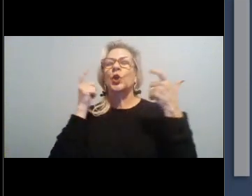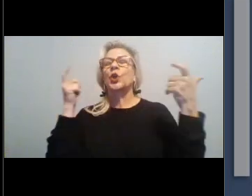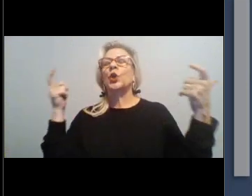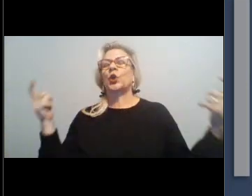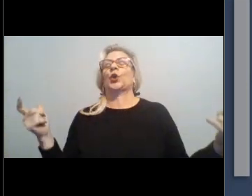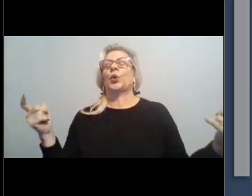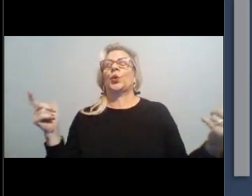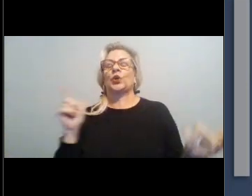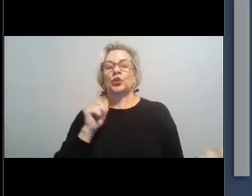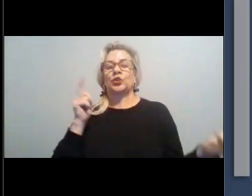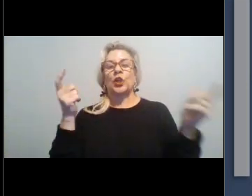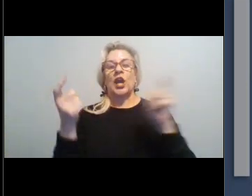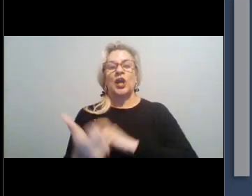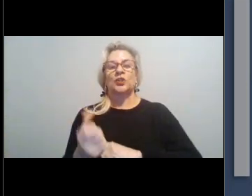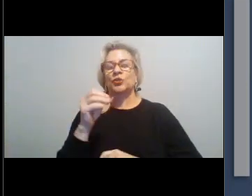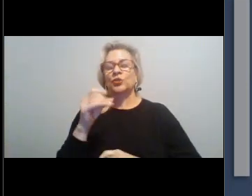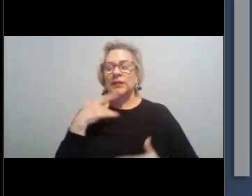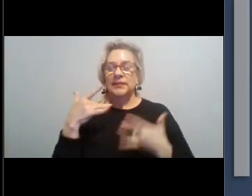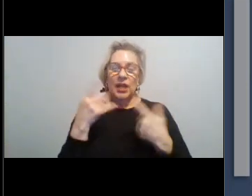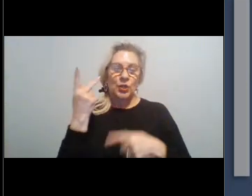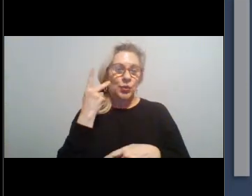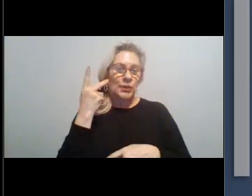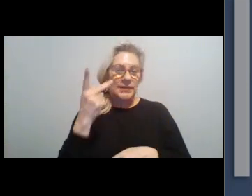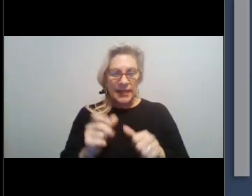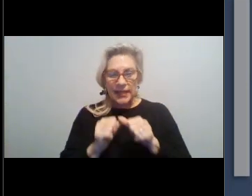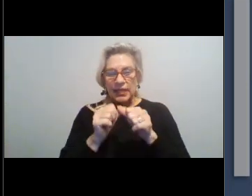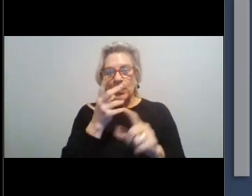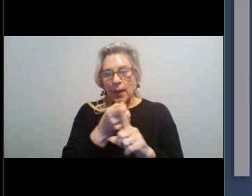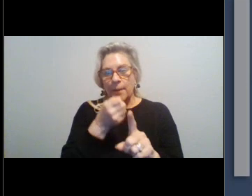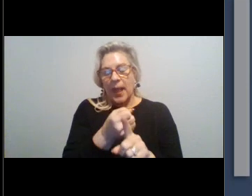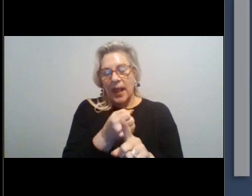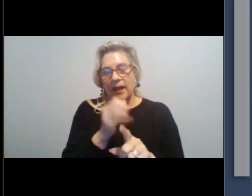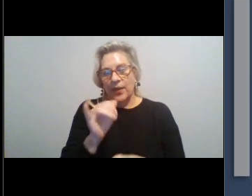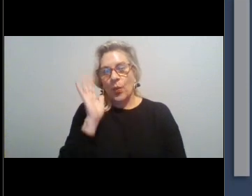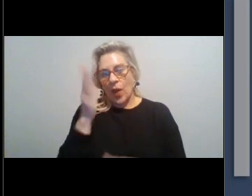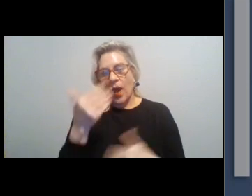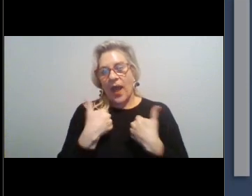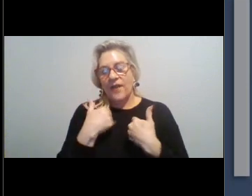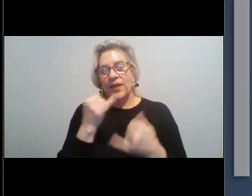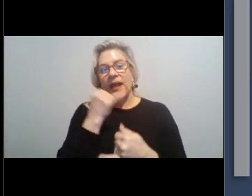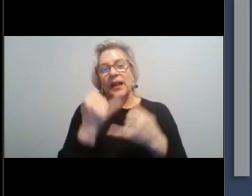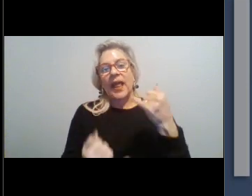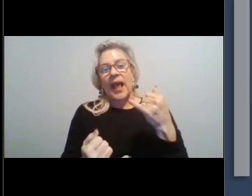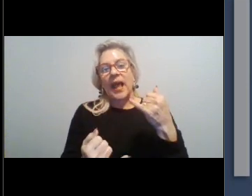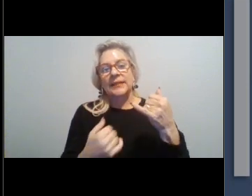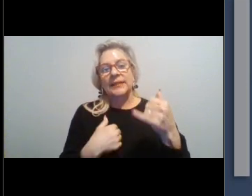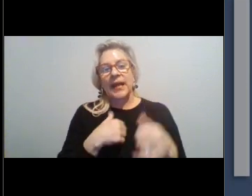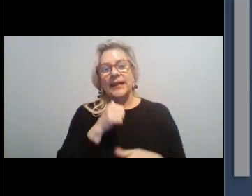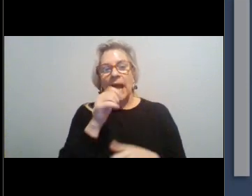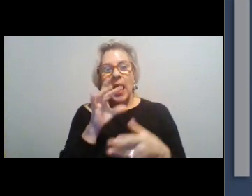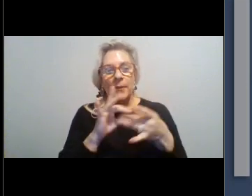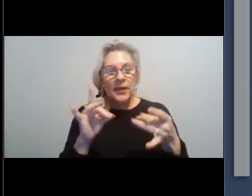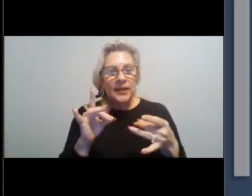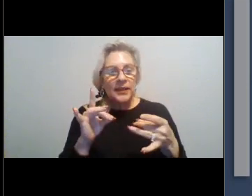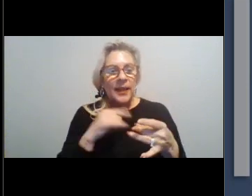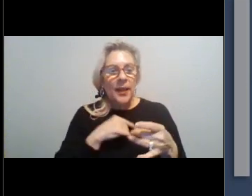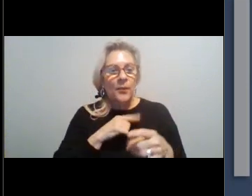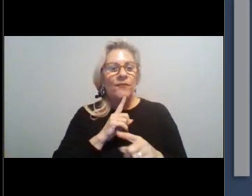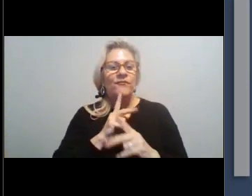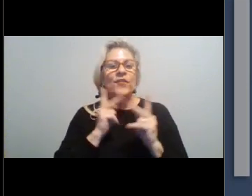changing, and I'm so excited to see the continued impact that it's going to have. Finally, I would be remiss if I did not mention how thankful I am